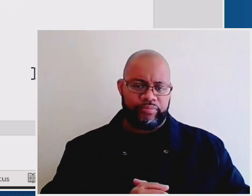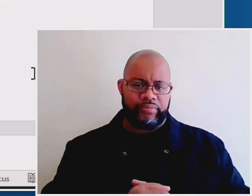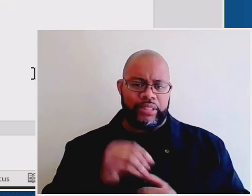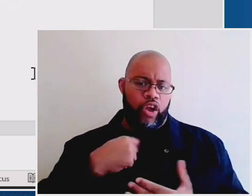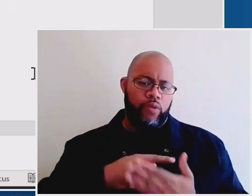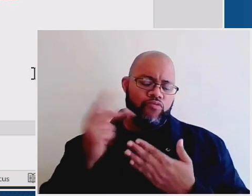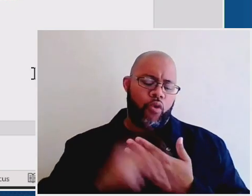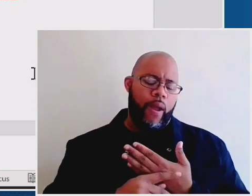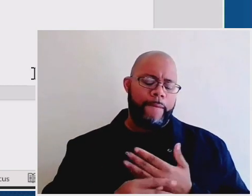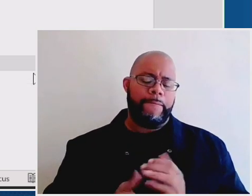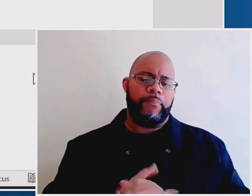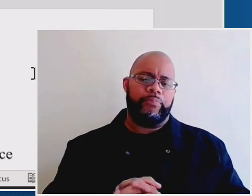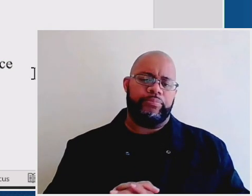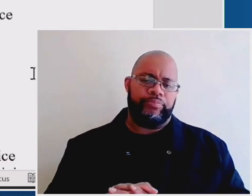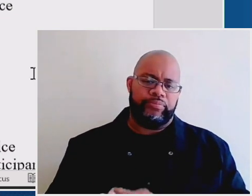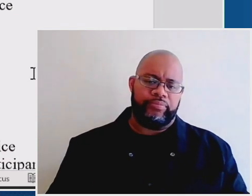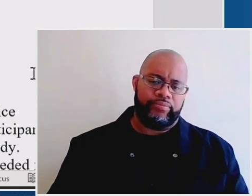programs.